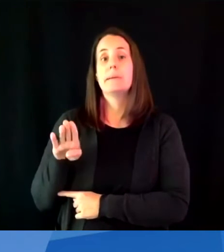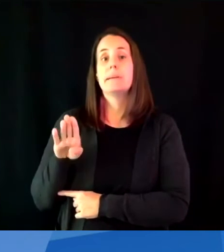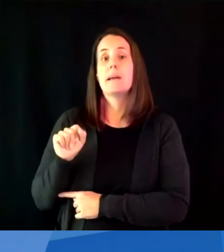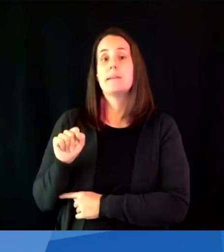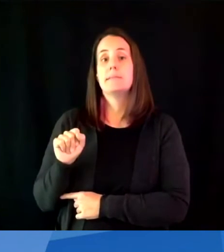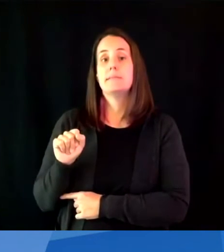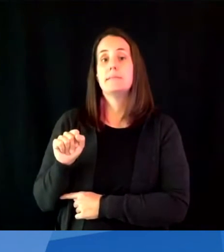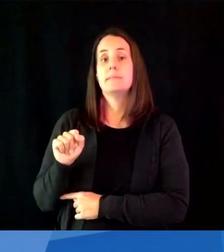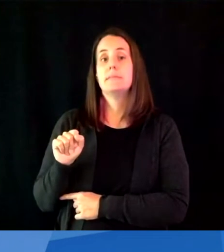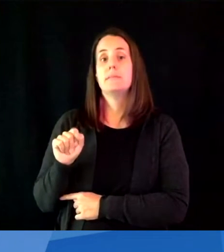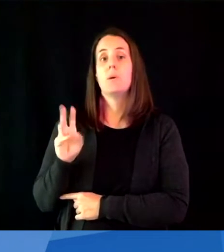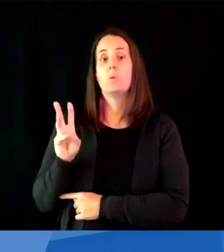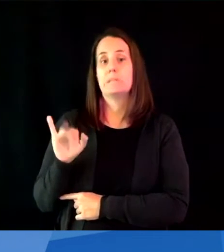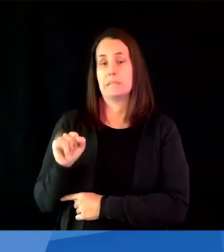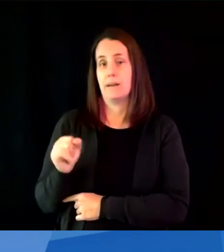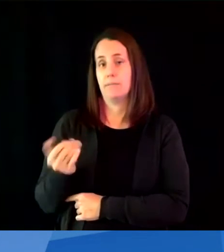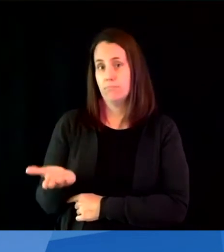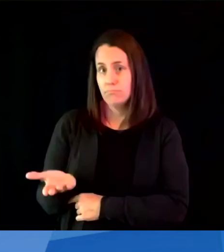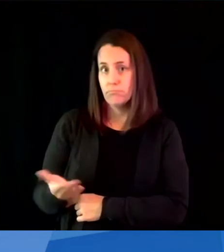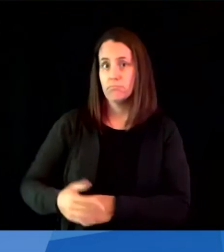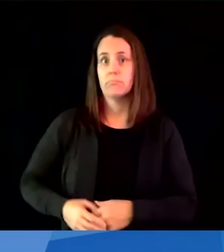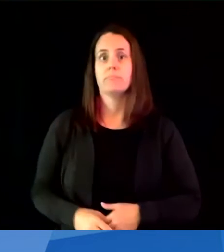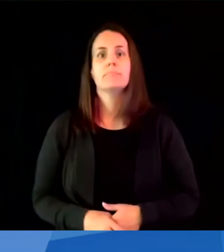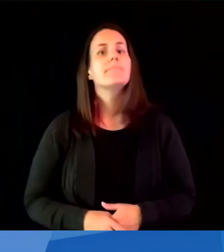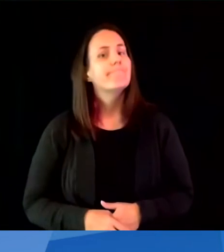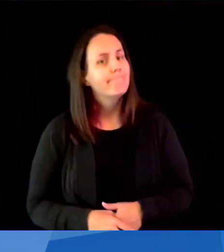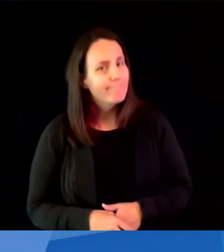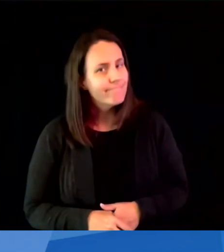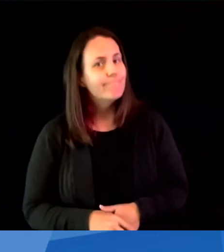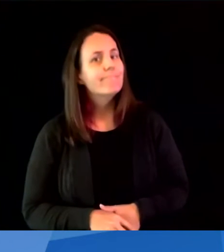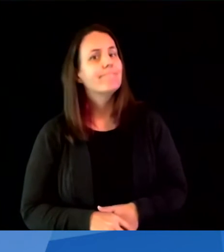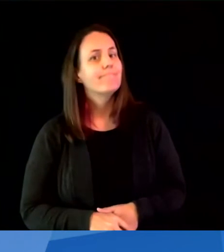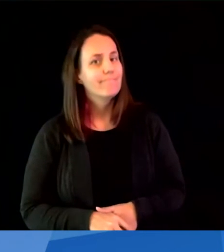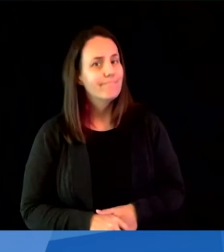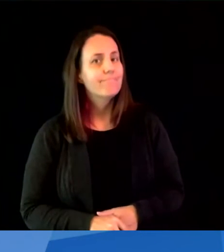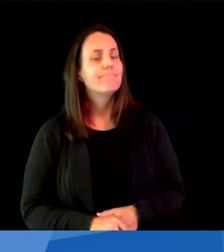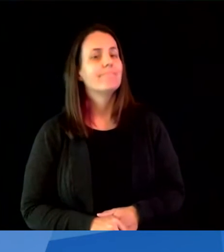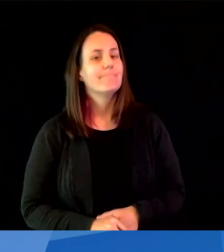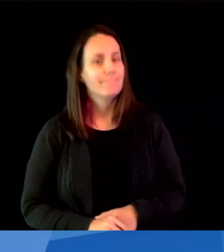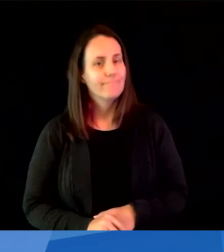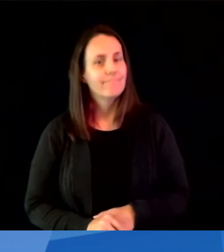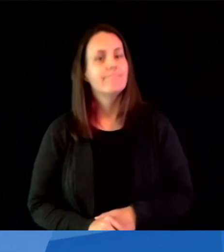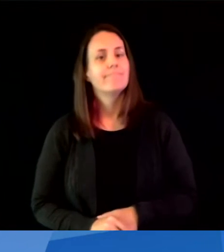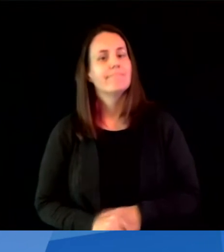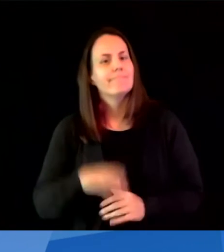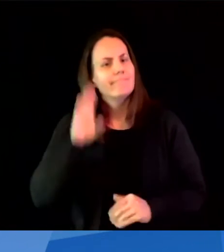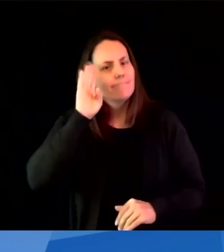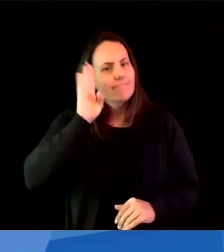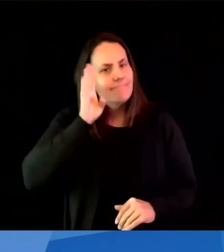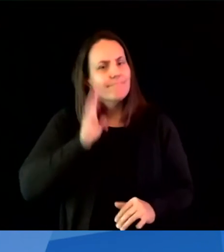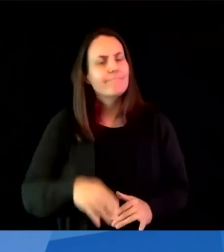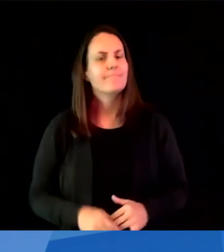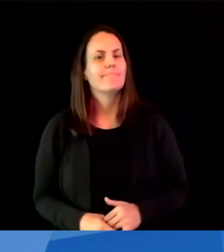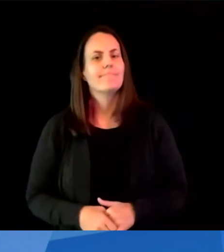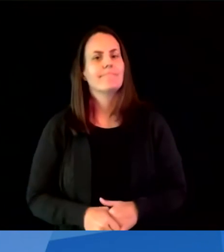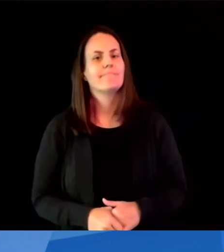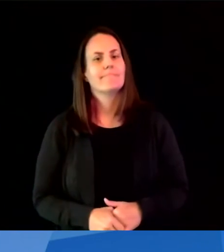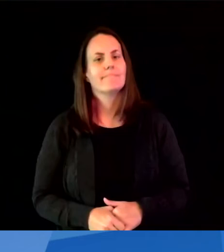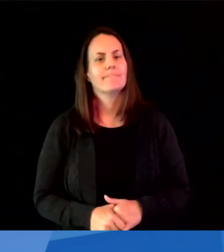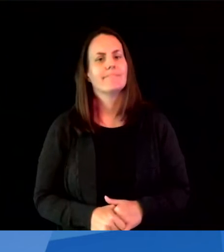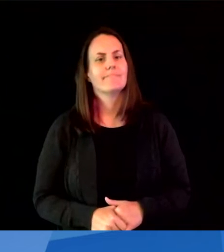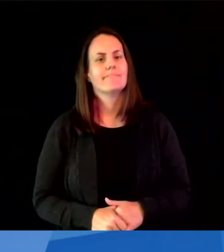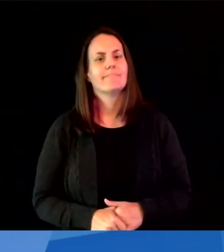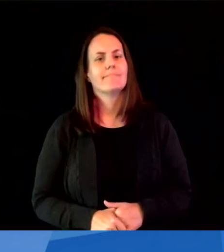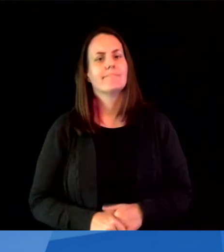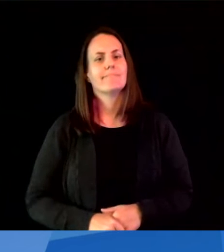Hi, can you hear me? Yes, we can hear you. Go ahead. Wonderful, thank you. I was wondering if you could, kind of looking on the